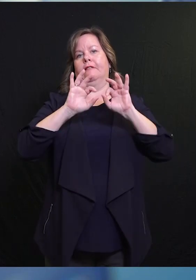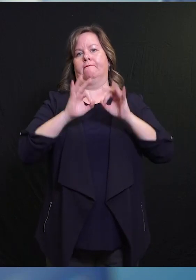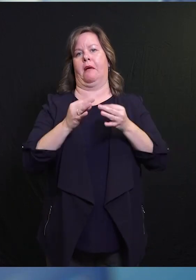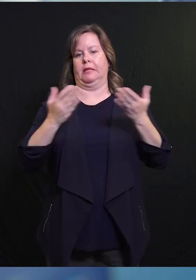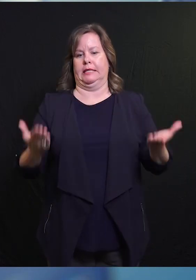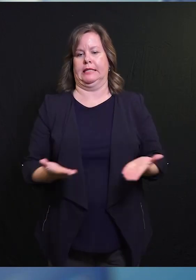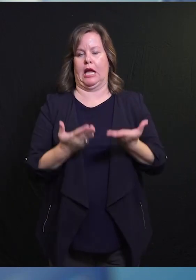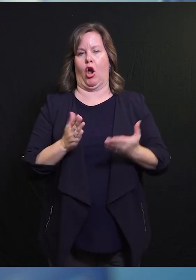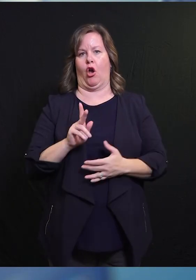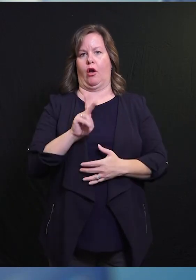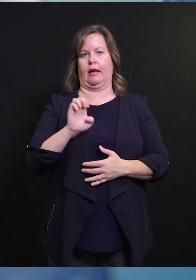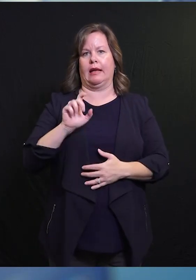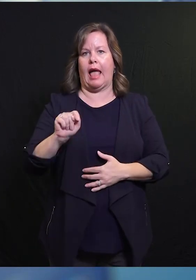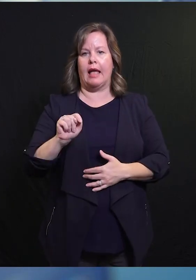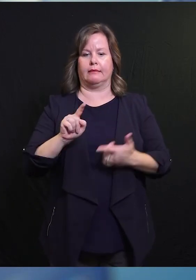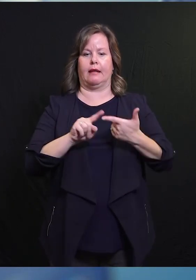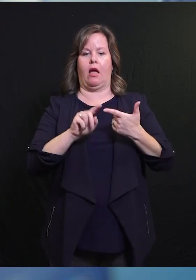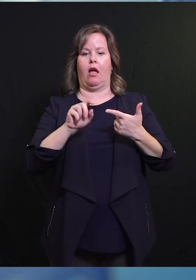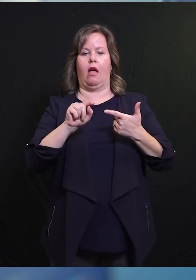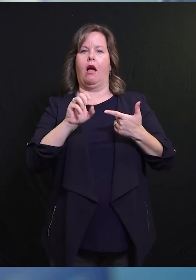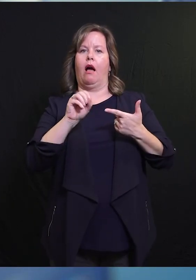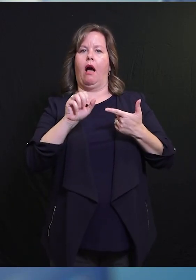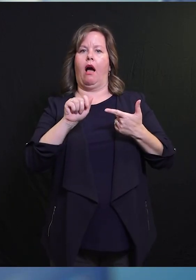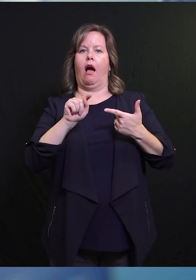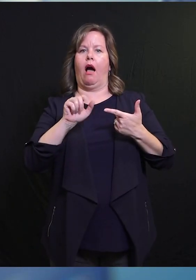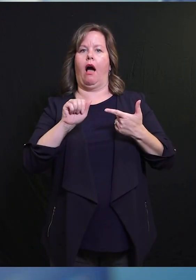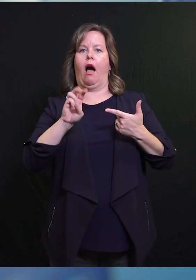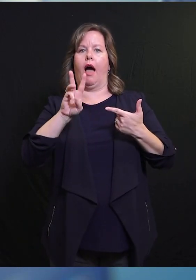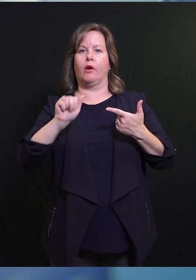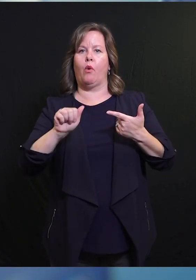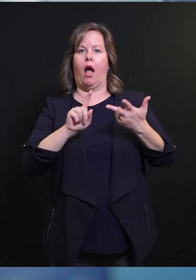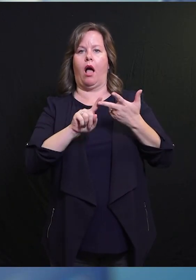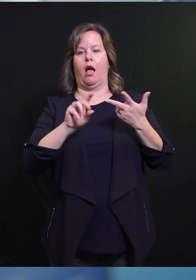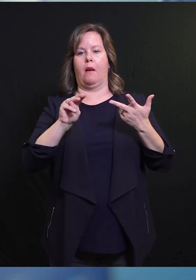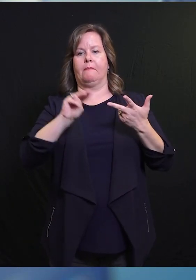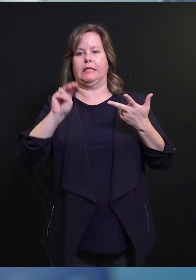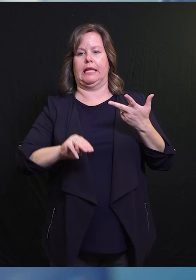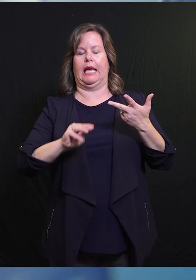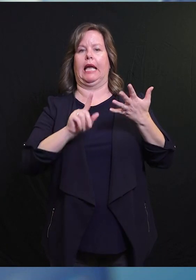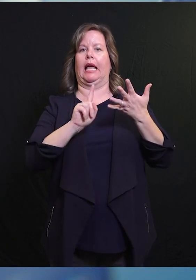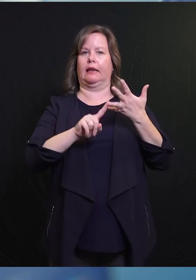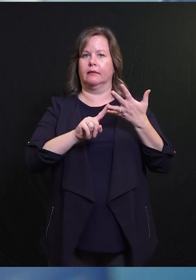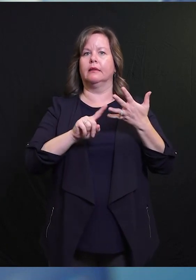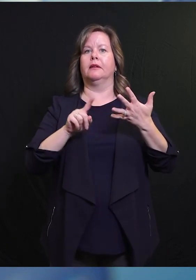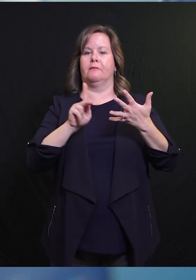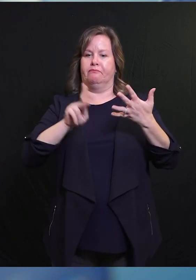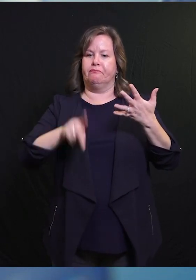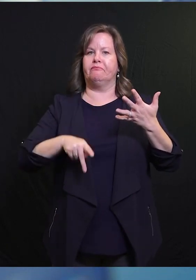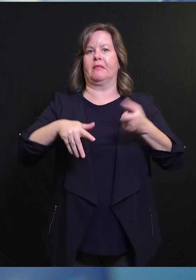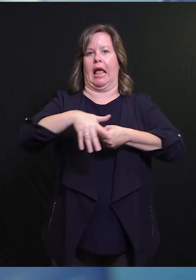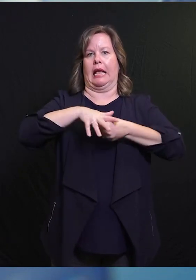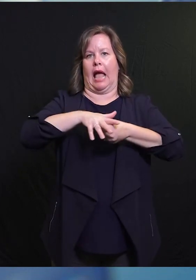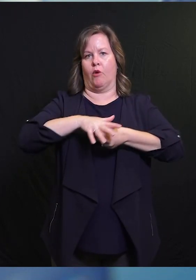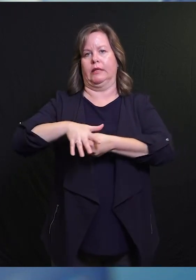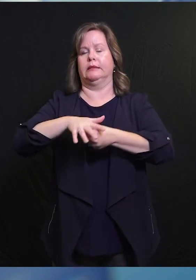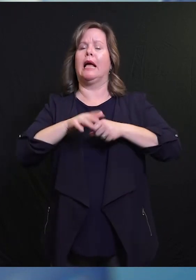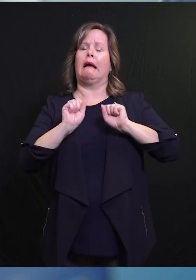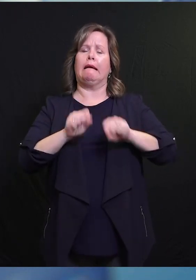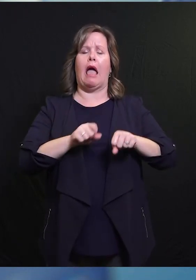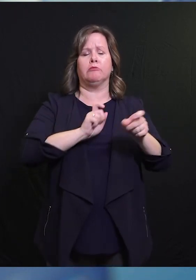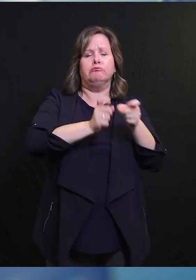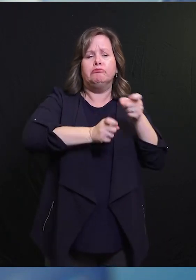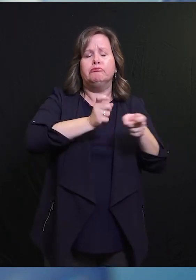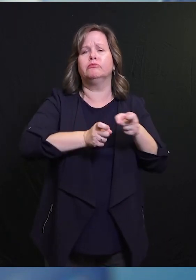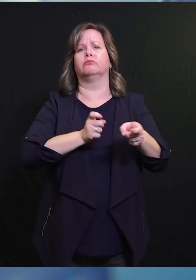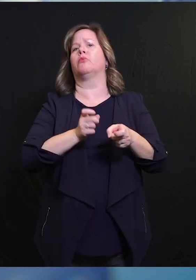Muskegon, and Allegan counties. So many families are struggling for food right now. A little donation would be really much